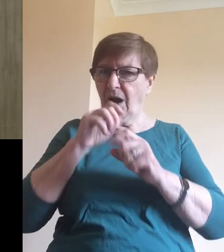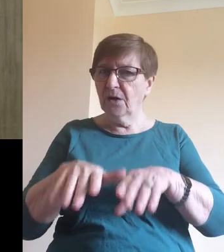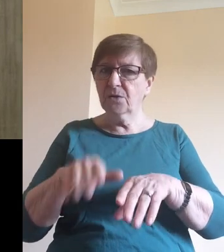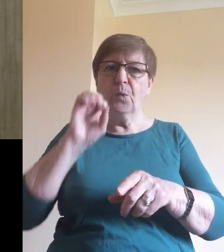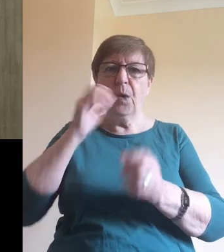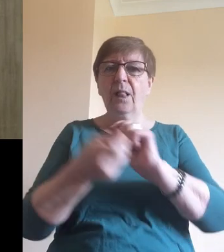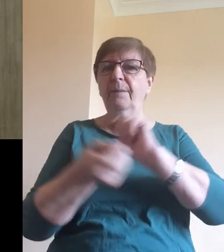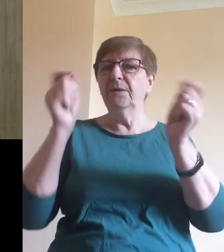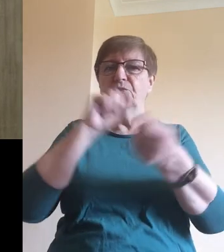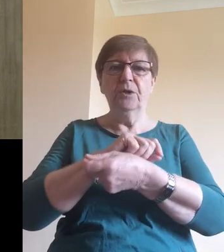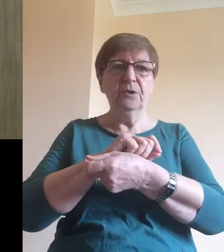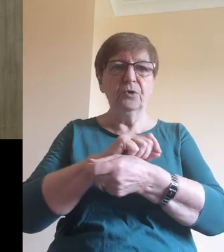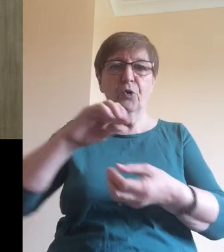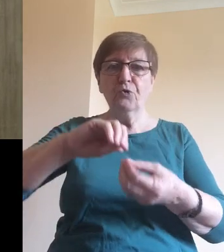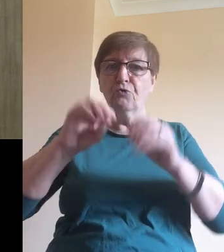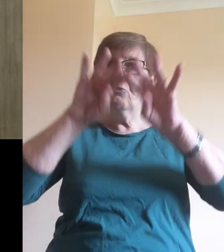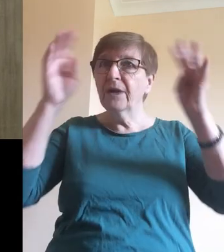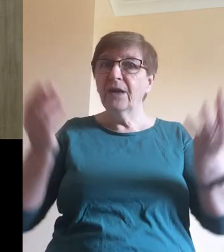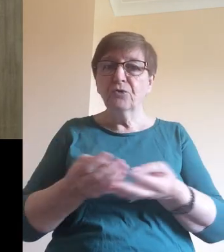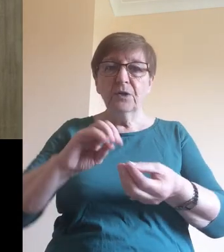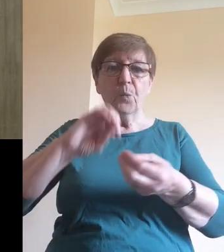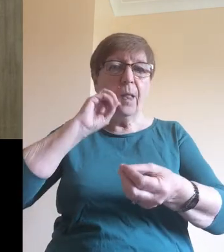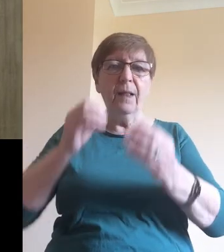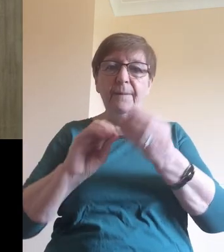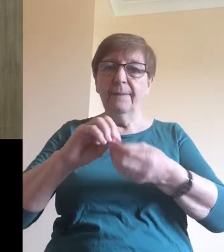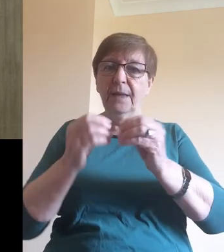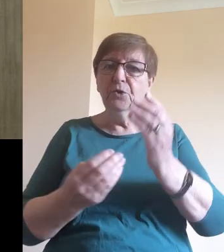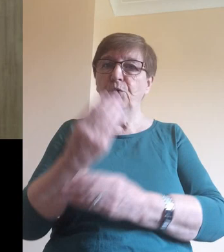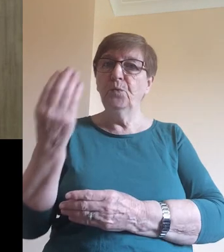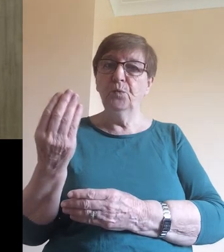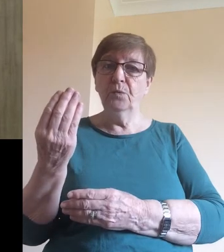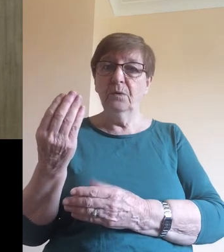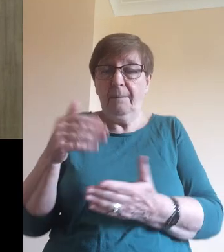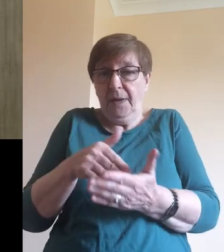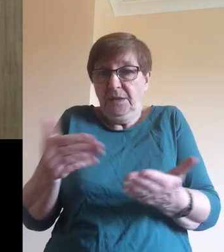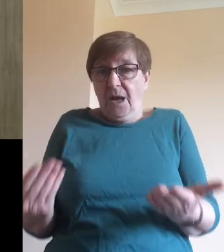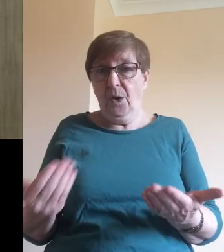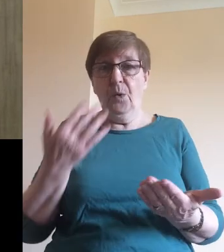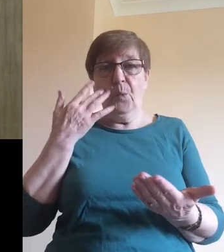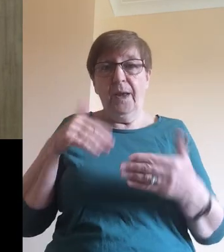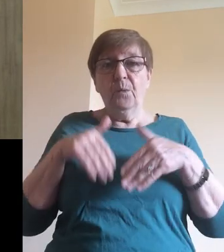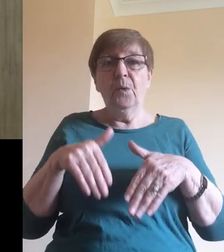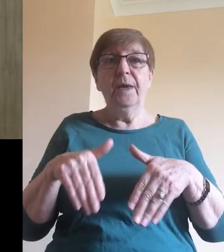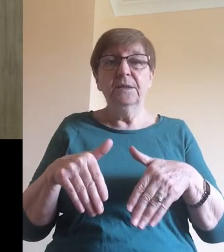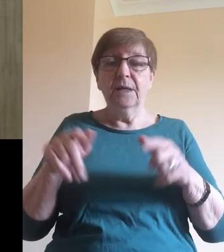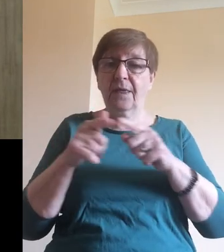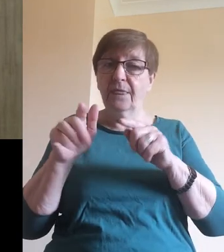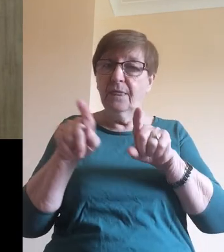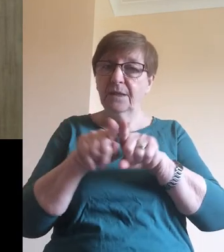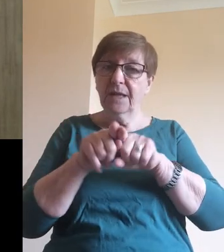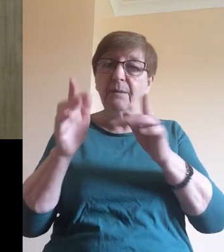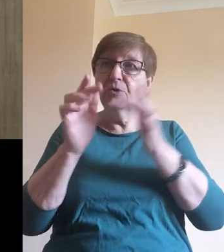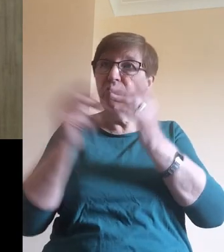creation will be made new. In the meantime, Just as Jesus entered into our